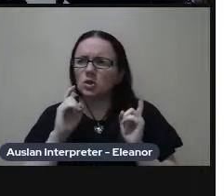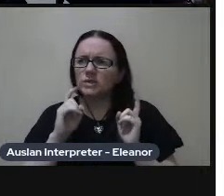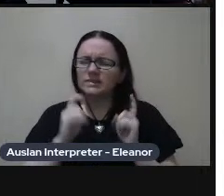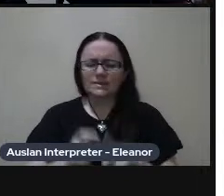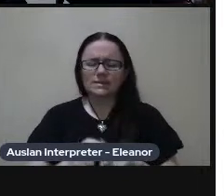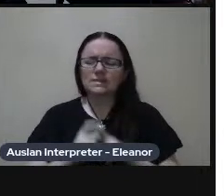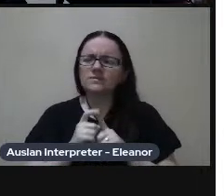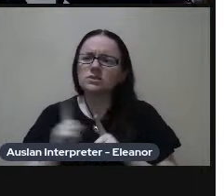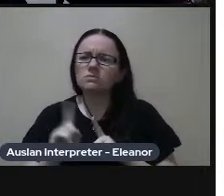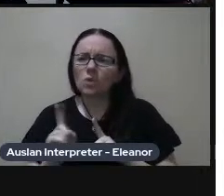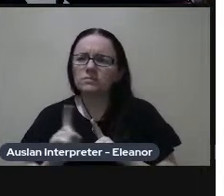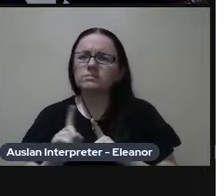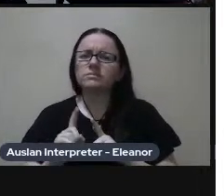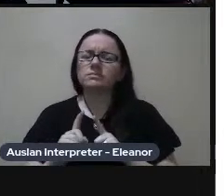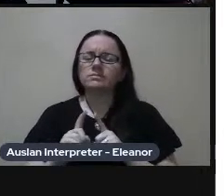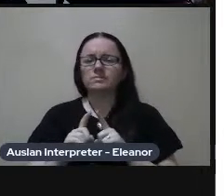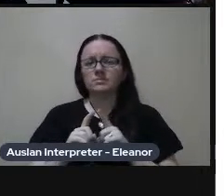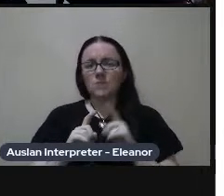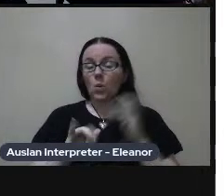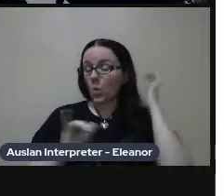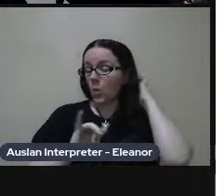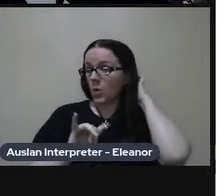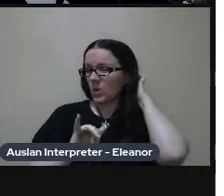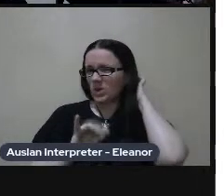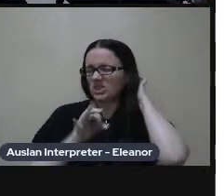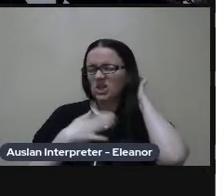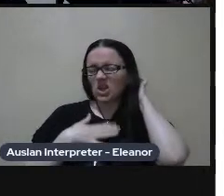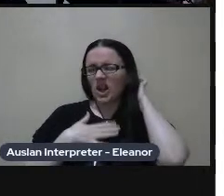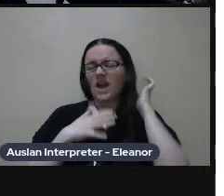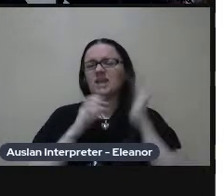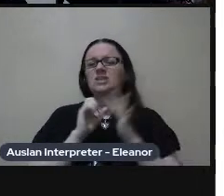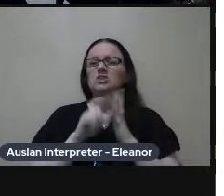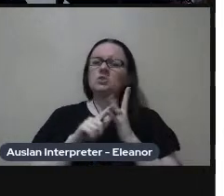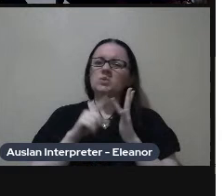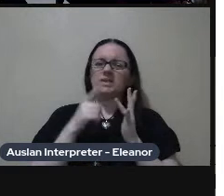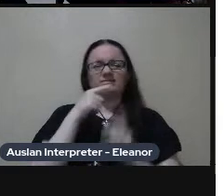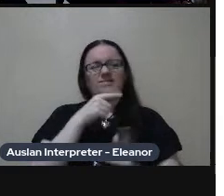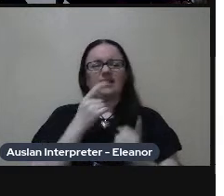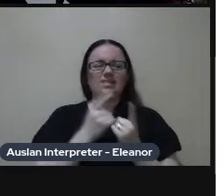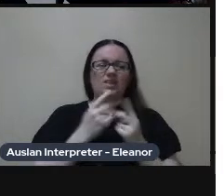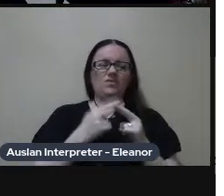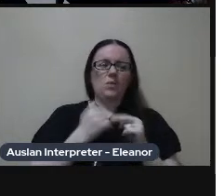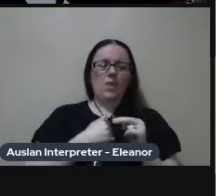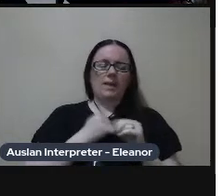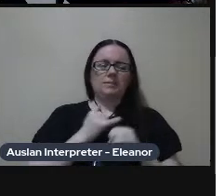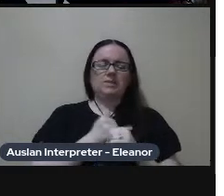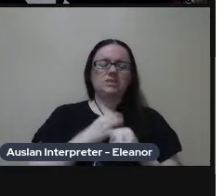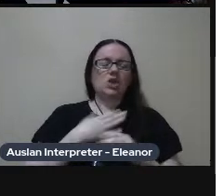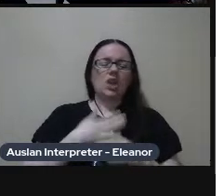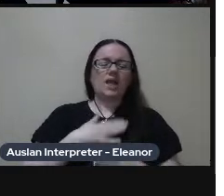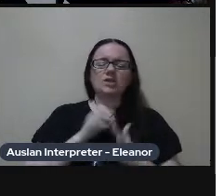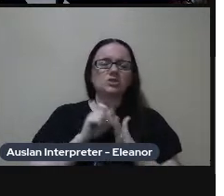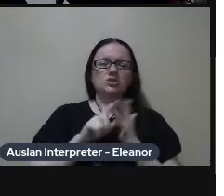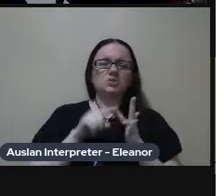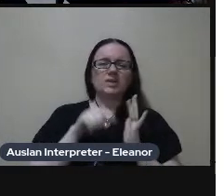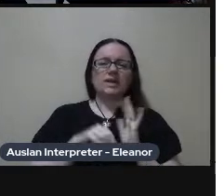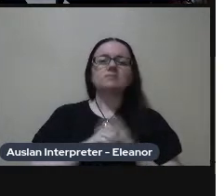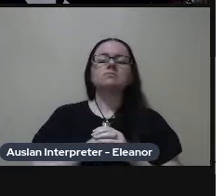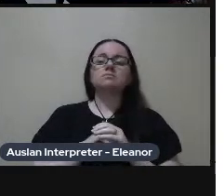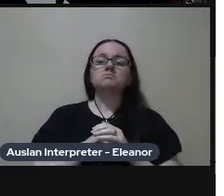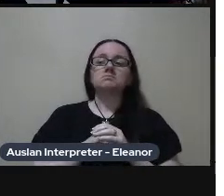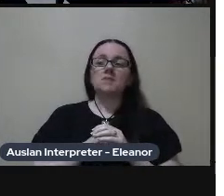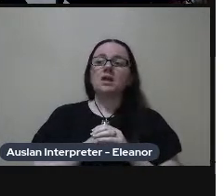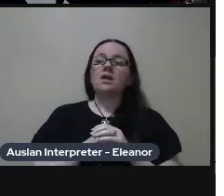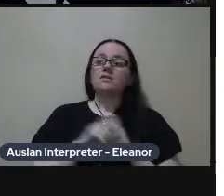with using the medicines, or just things that perhaps you simply don't like doing around your medications. They'll have a look at what your health